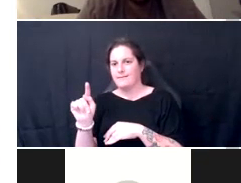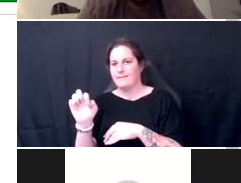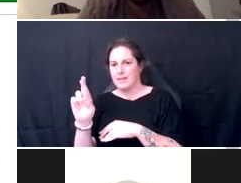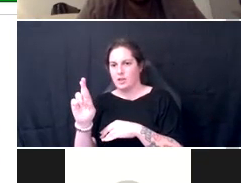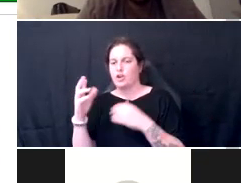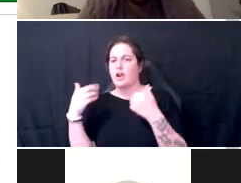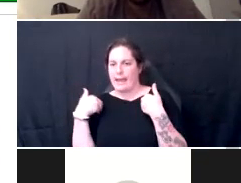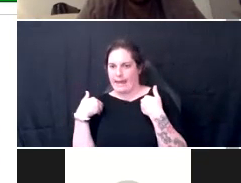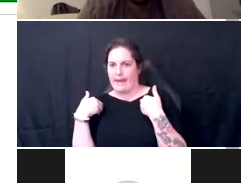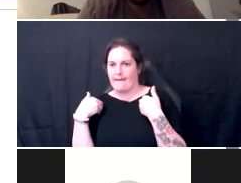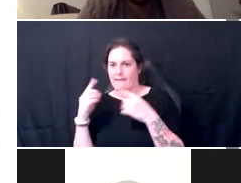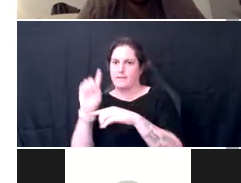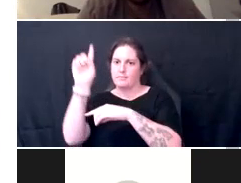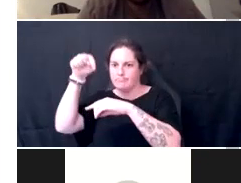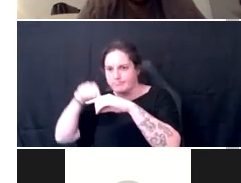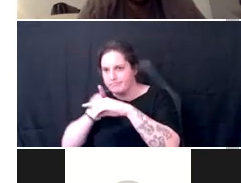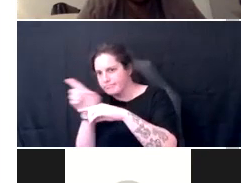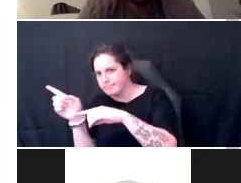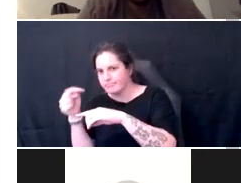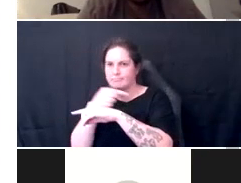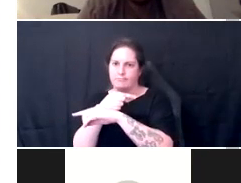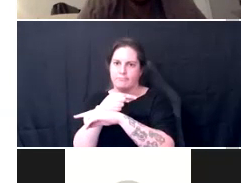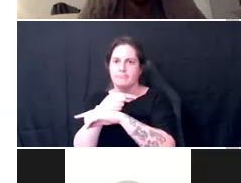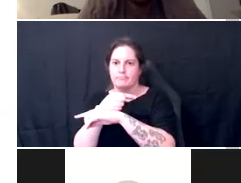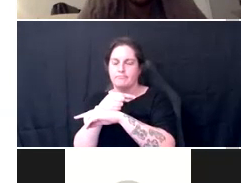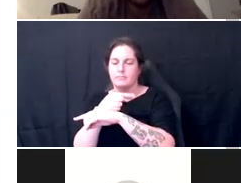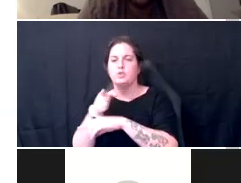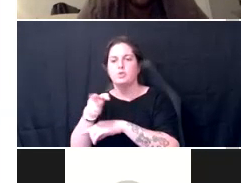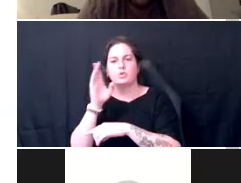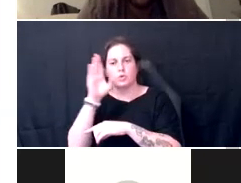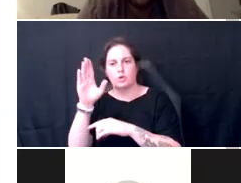So you will work through the vectors overview